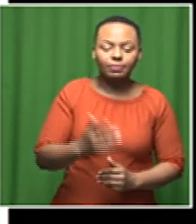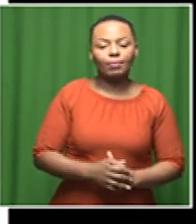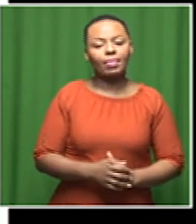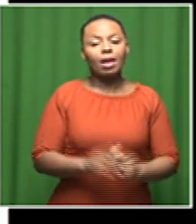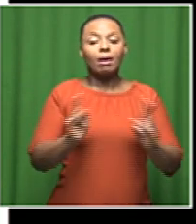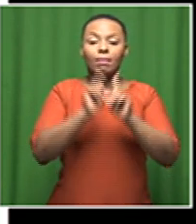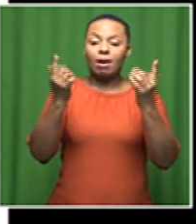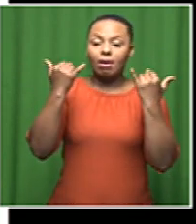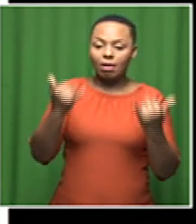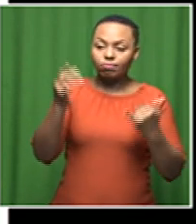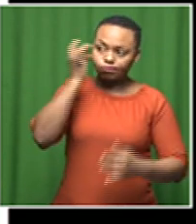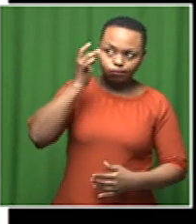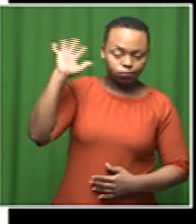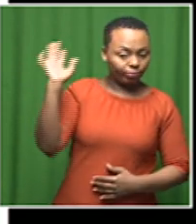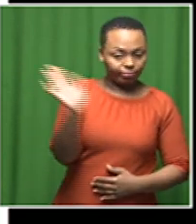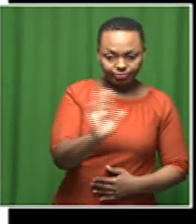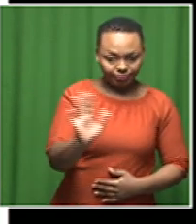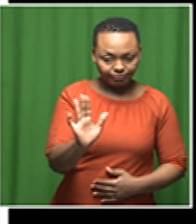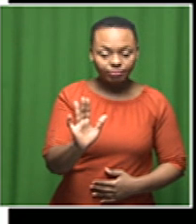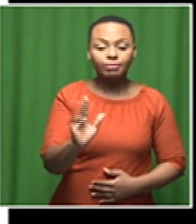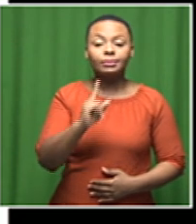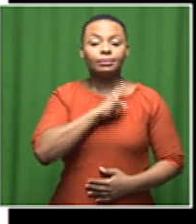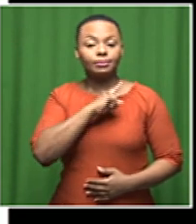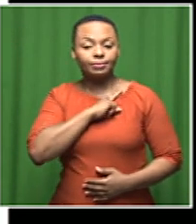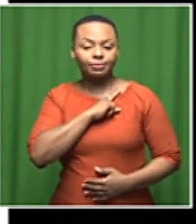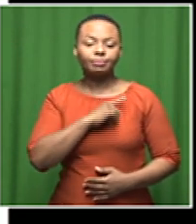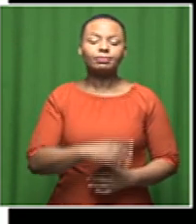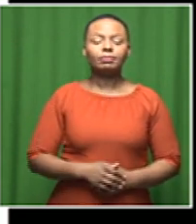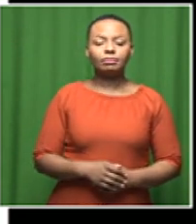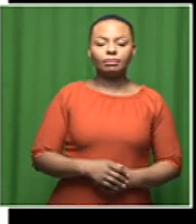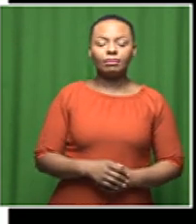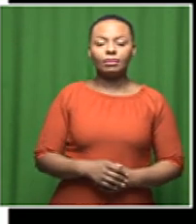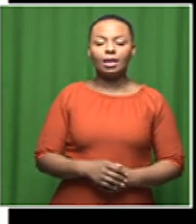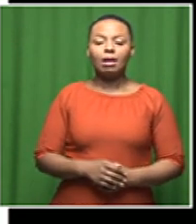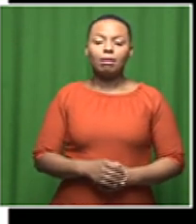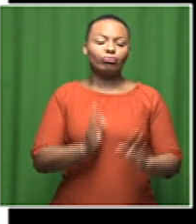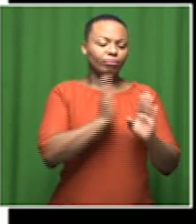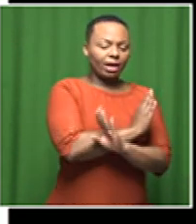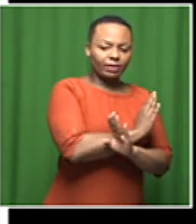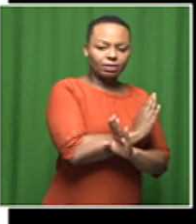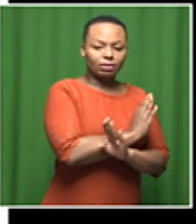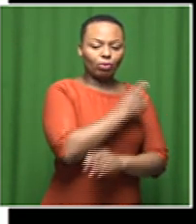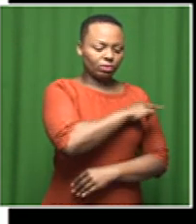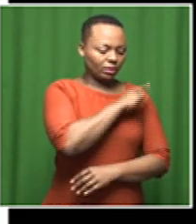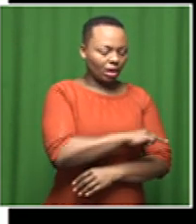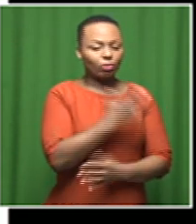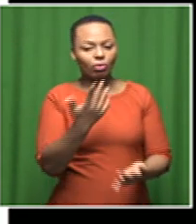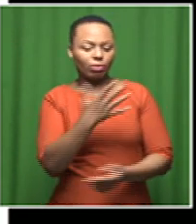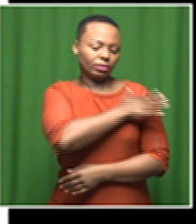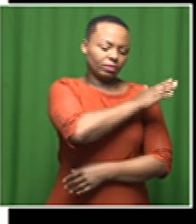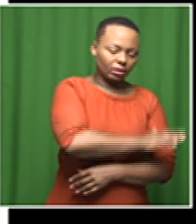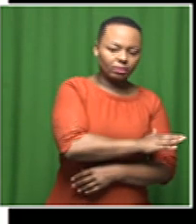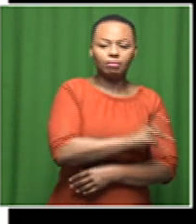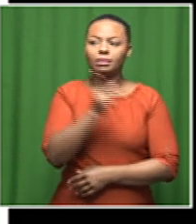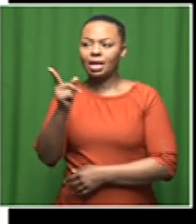But we should not forget that when we look at both public and private public health facilities, there